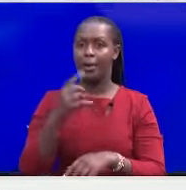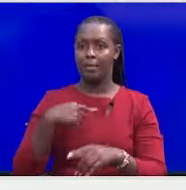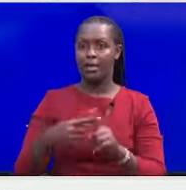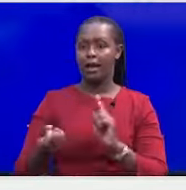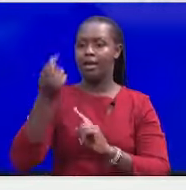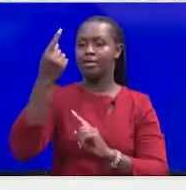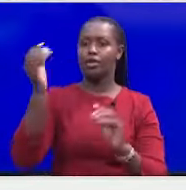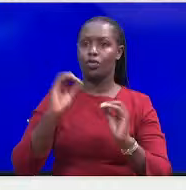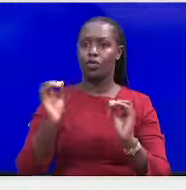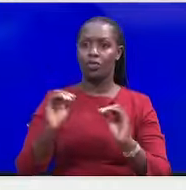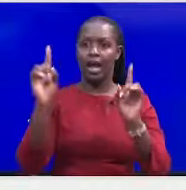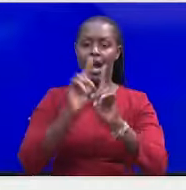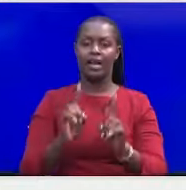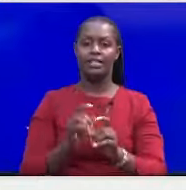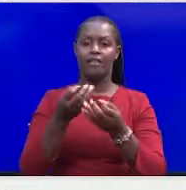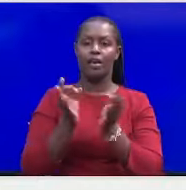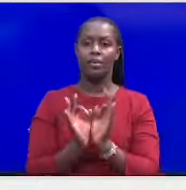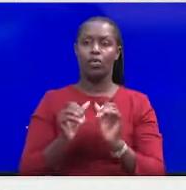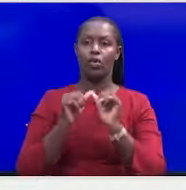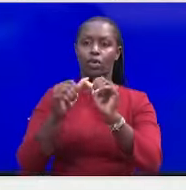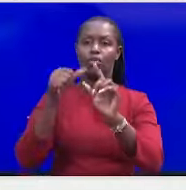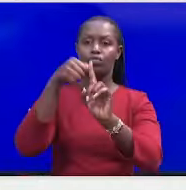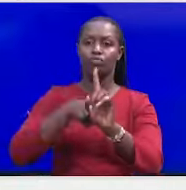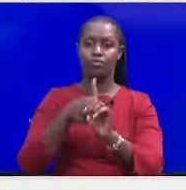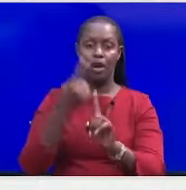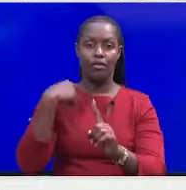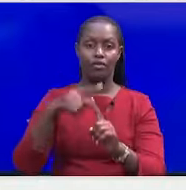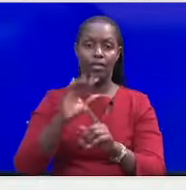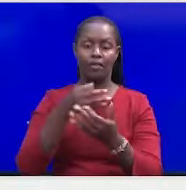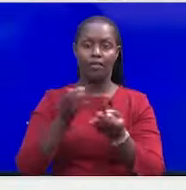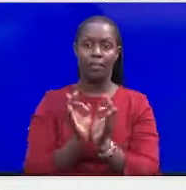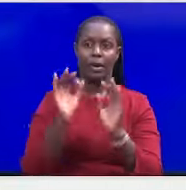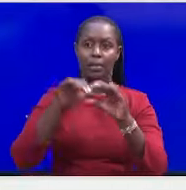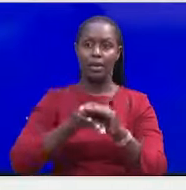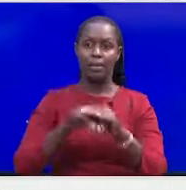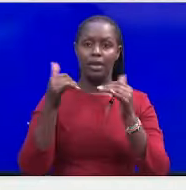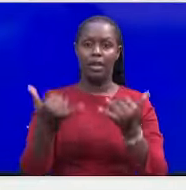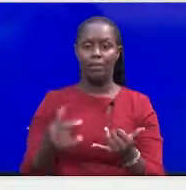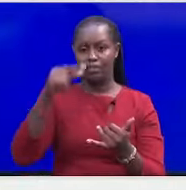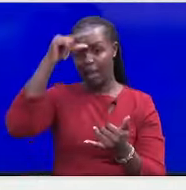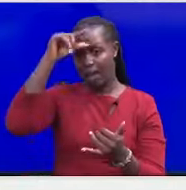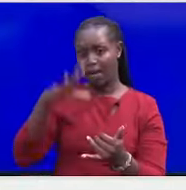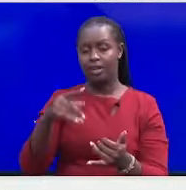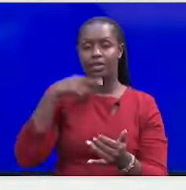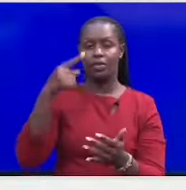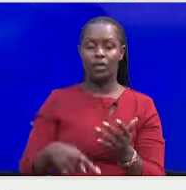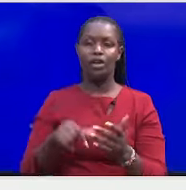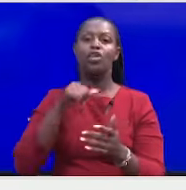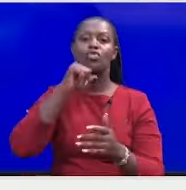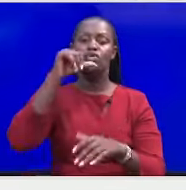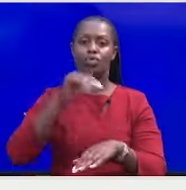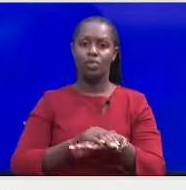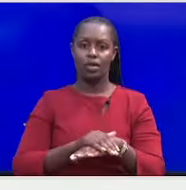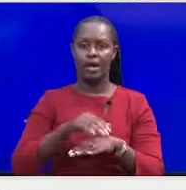and as families continue to cry for their loved ones, Makueni Governor Mutula Kilonzo says it was unfair for Raila to forego the interest of Gen